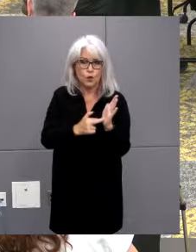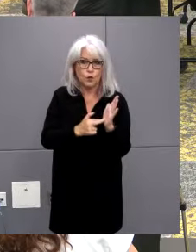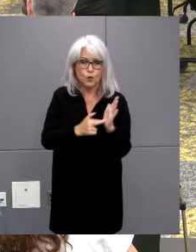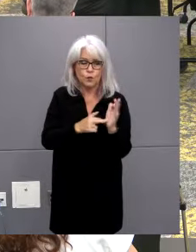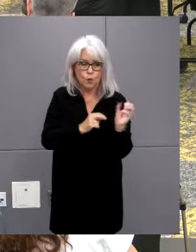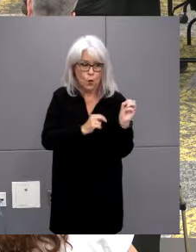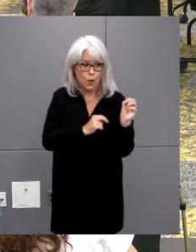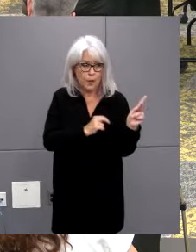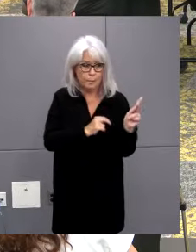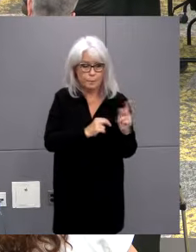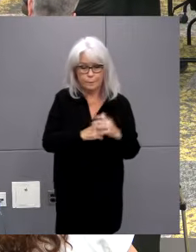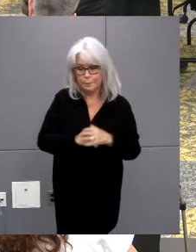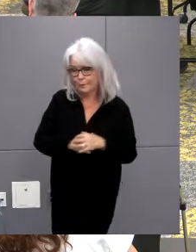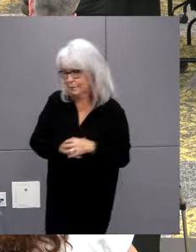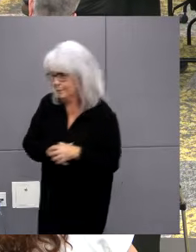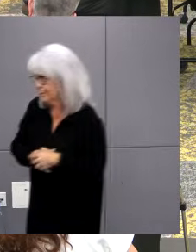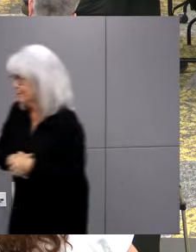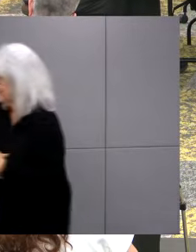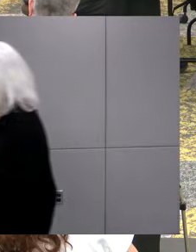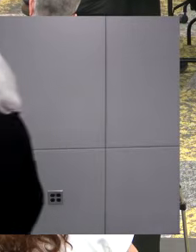Okay, I can live with that.